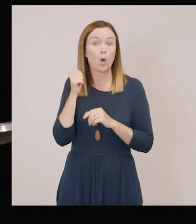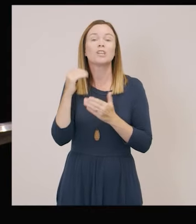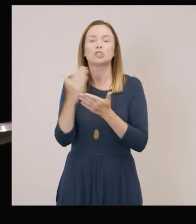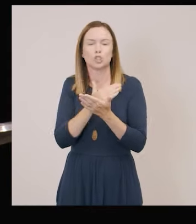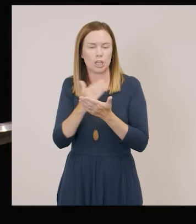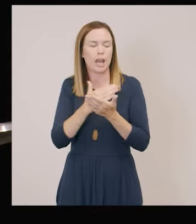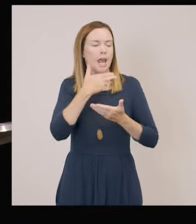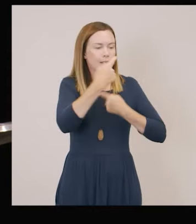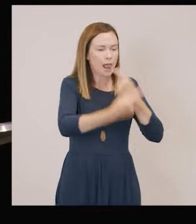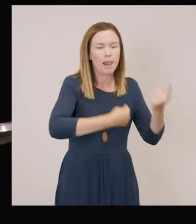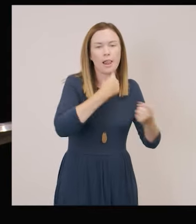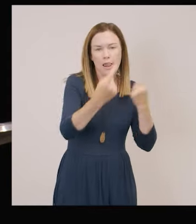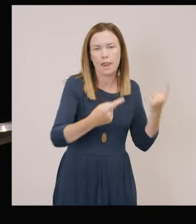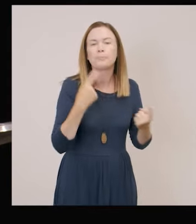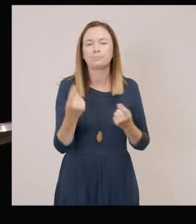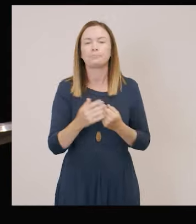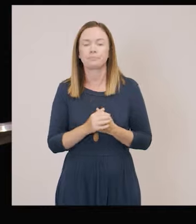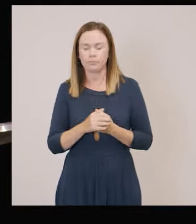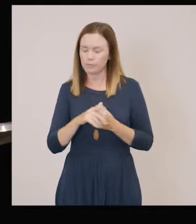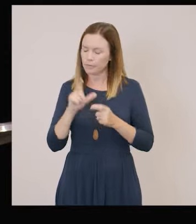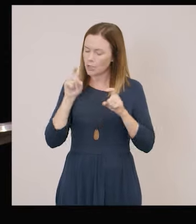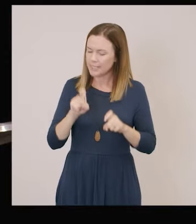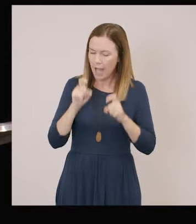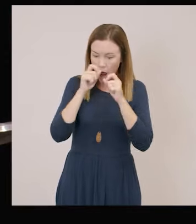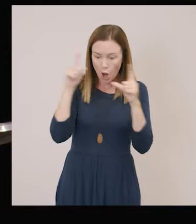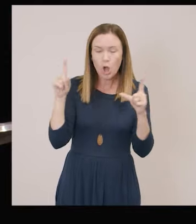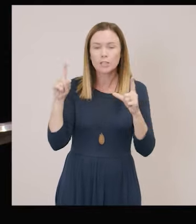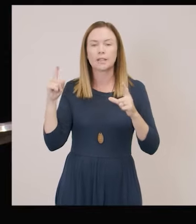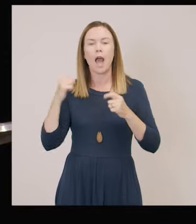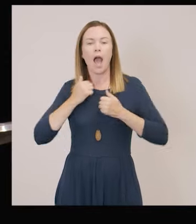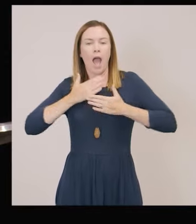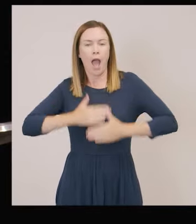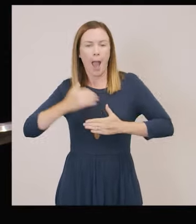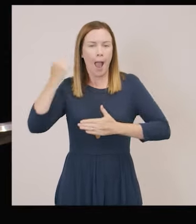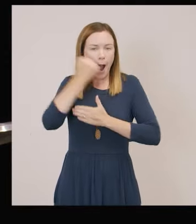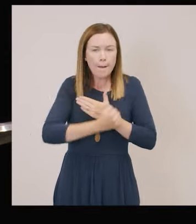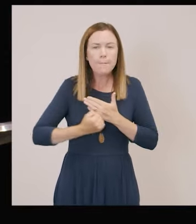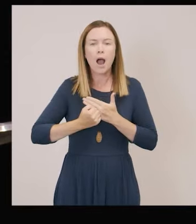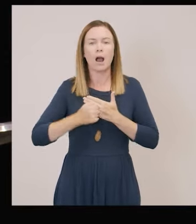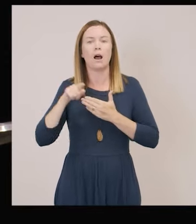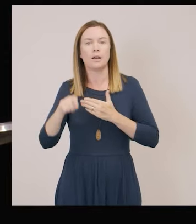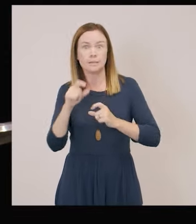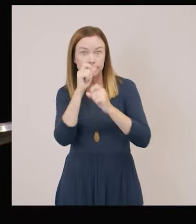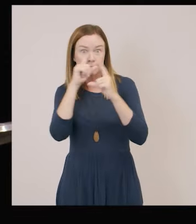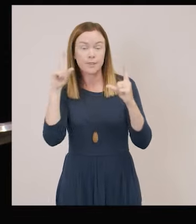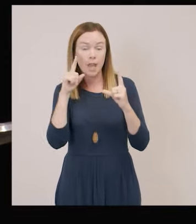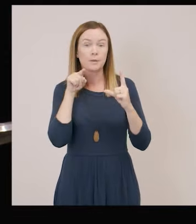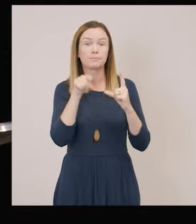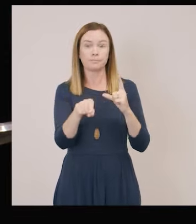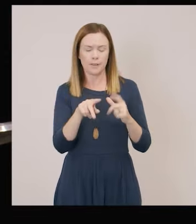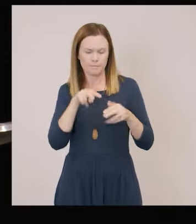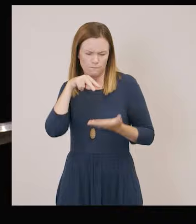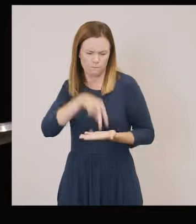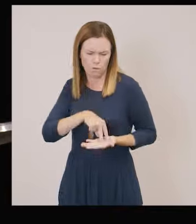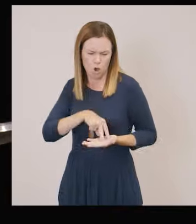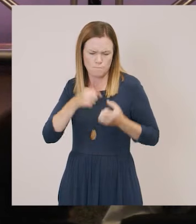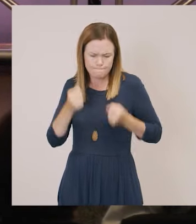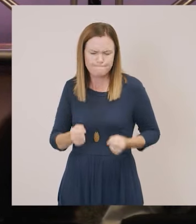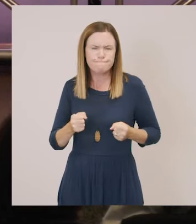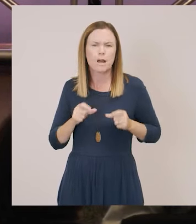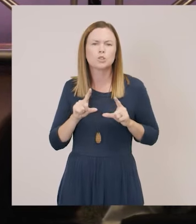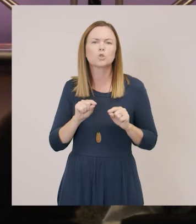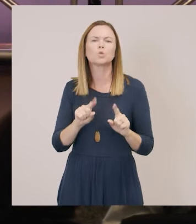So stay alert, armor up, do the stuff, and finally, stand firm. Don't give up. Stay